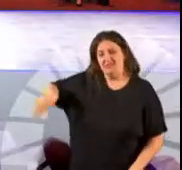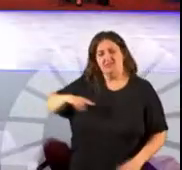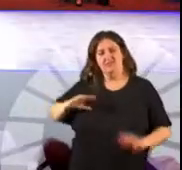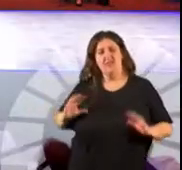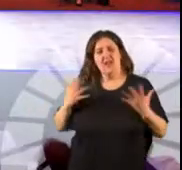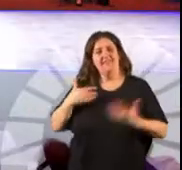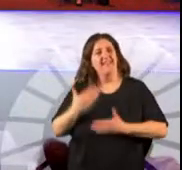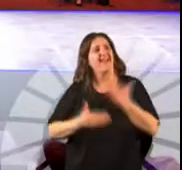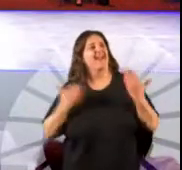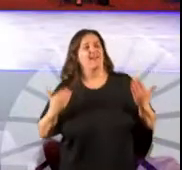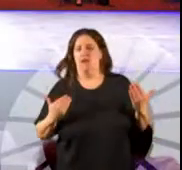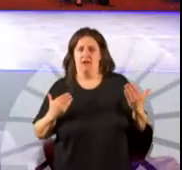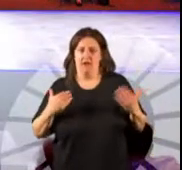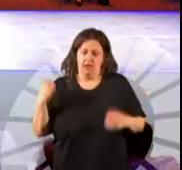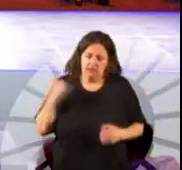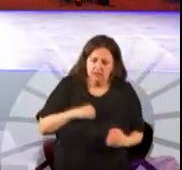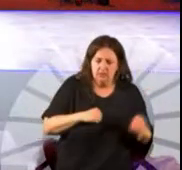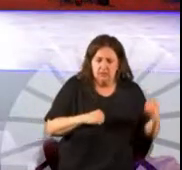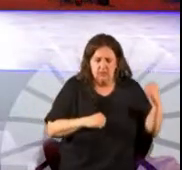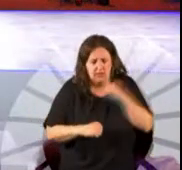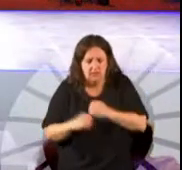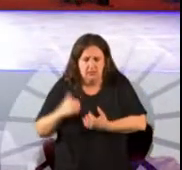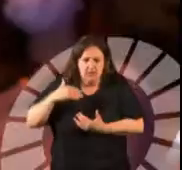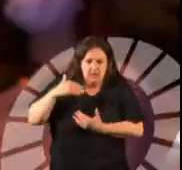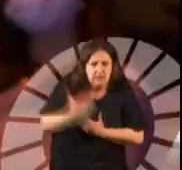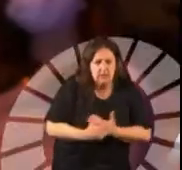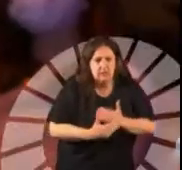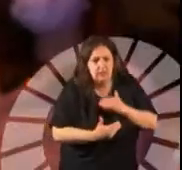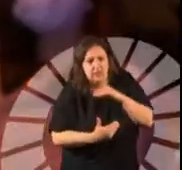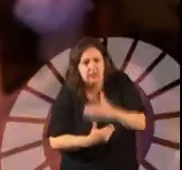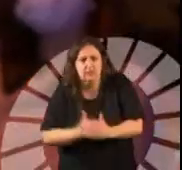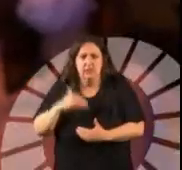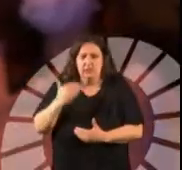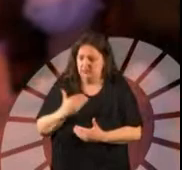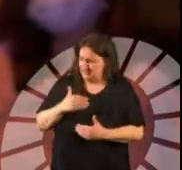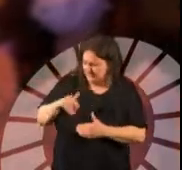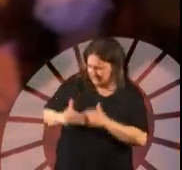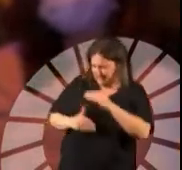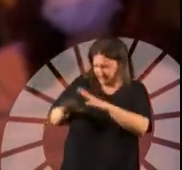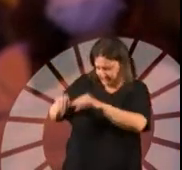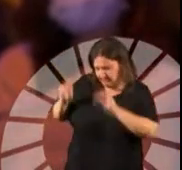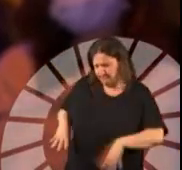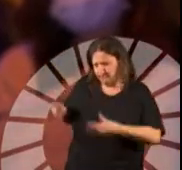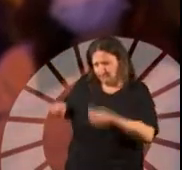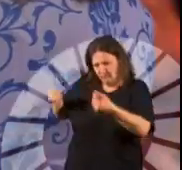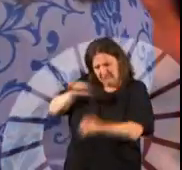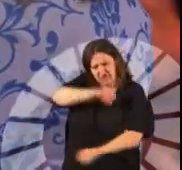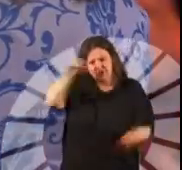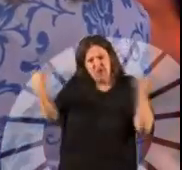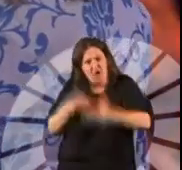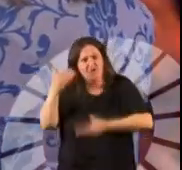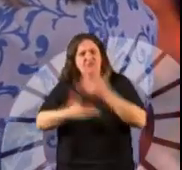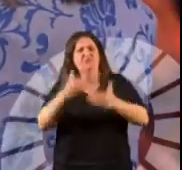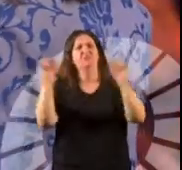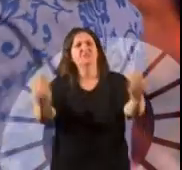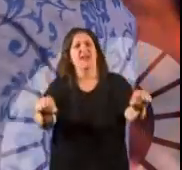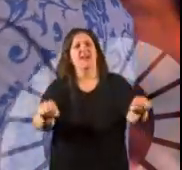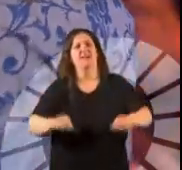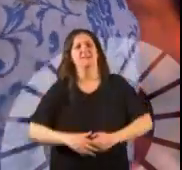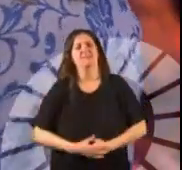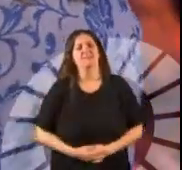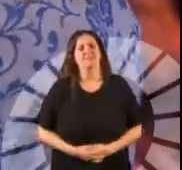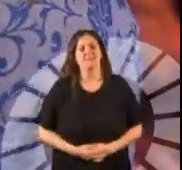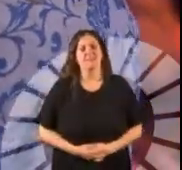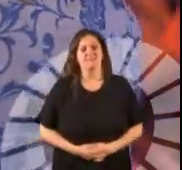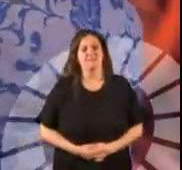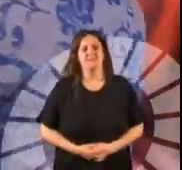the better. I think if we take this into account, we can actually move forward. I agree